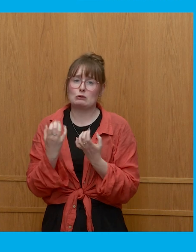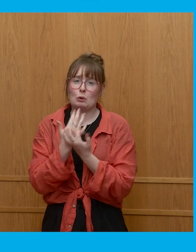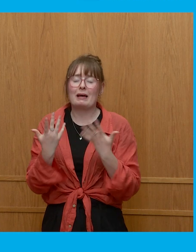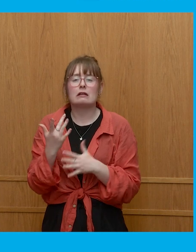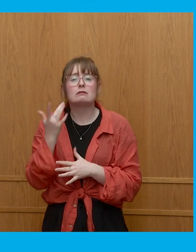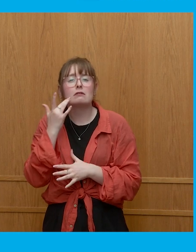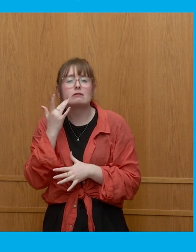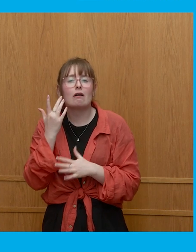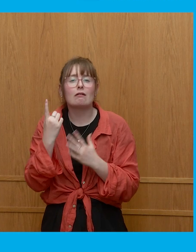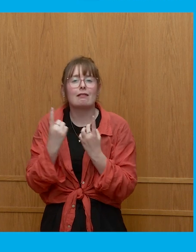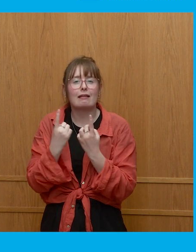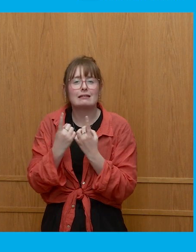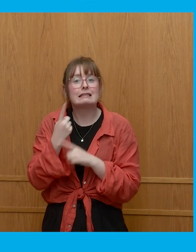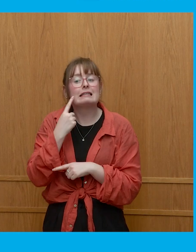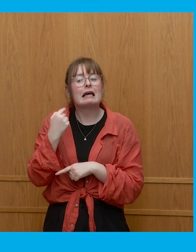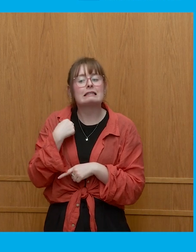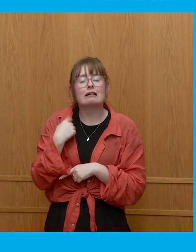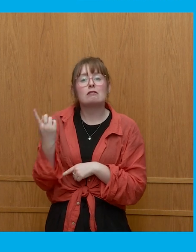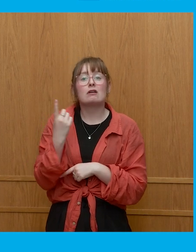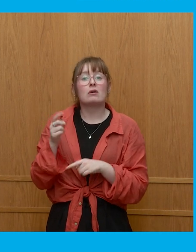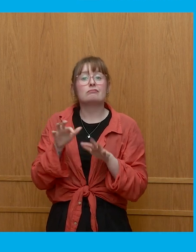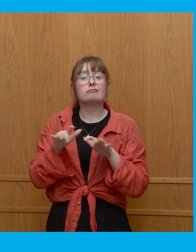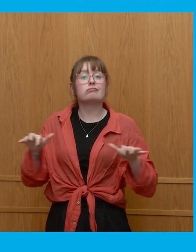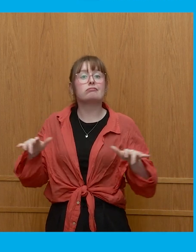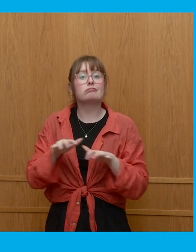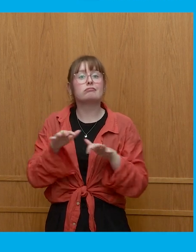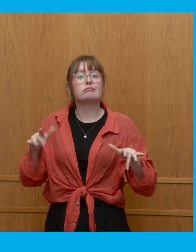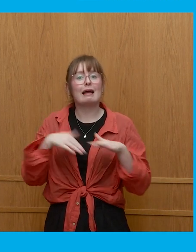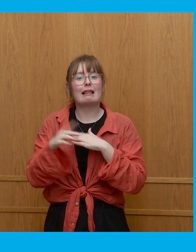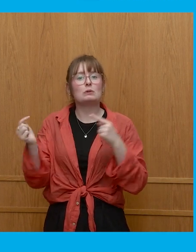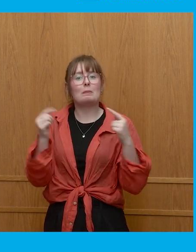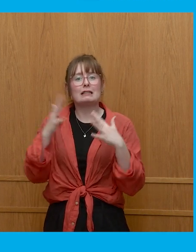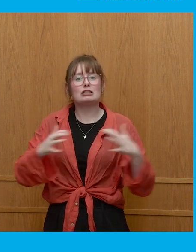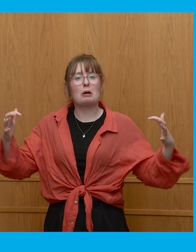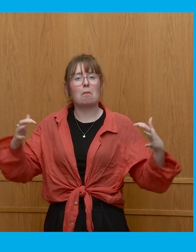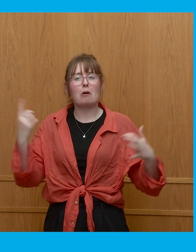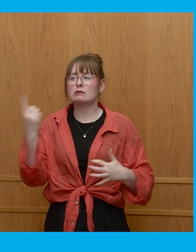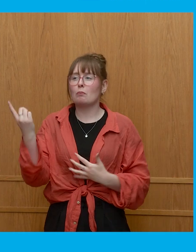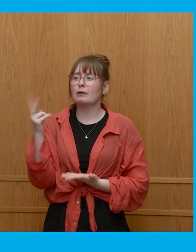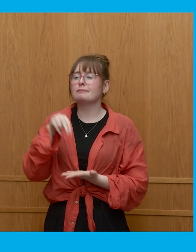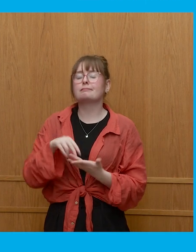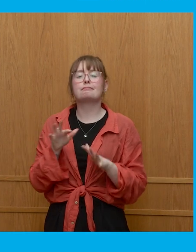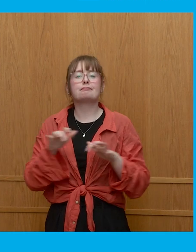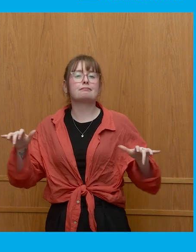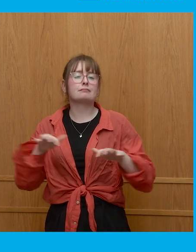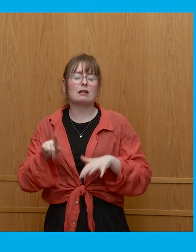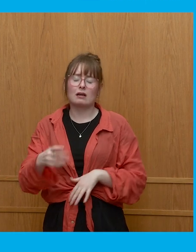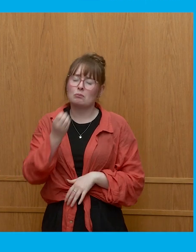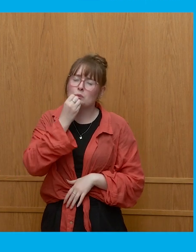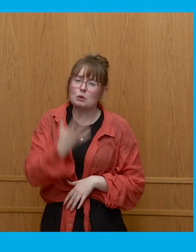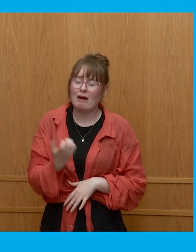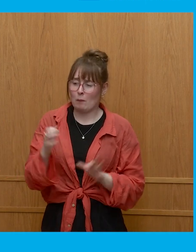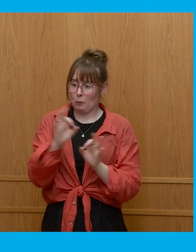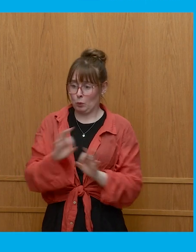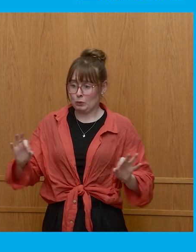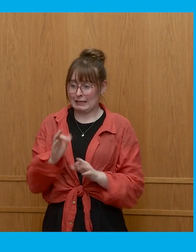things. Yesterday we had a piano concert in the debating chamber. I think it was so beautiful to have music